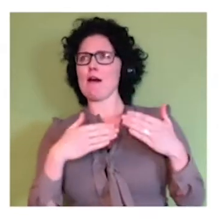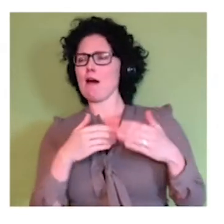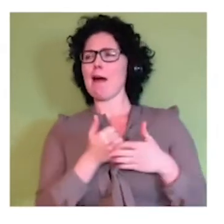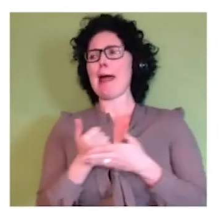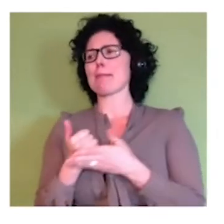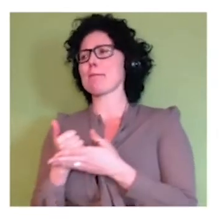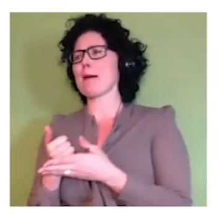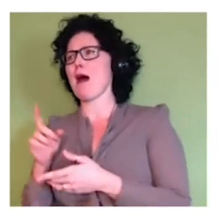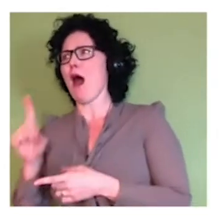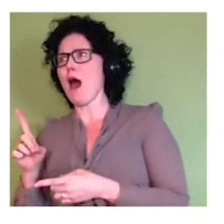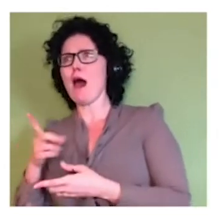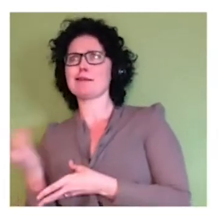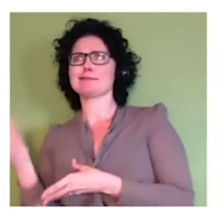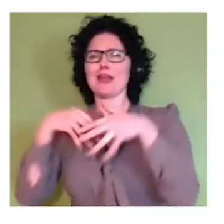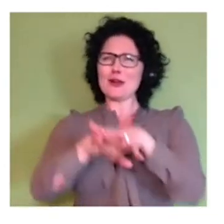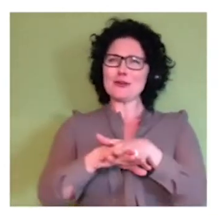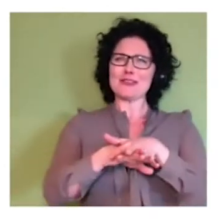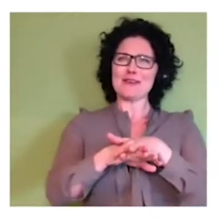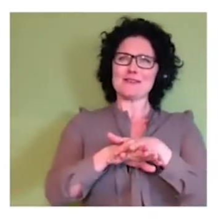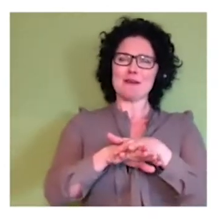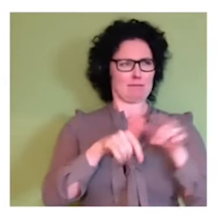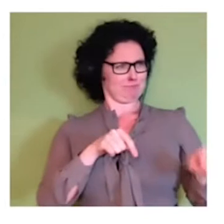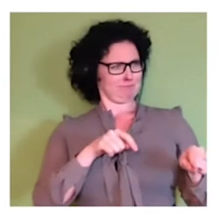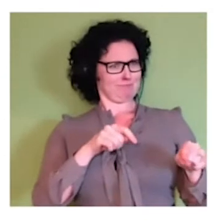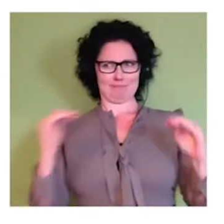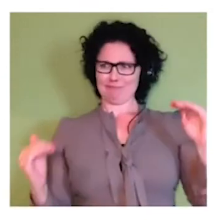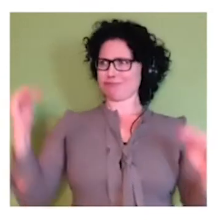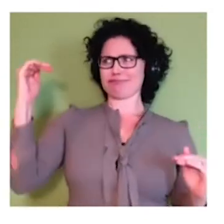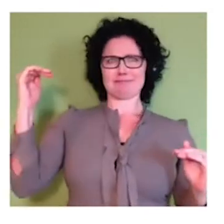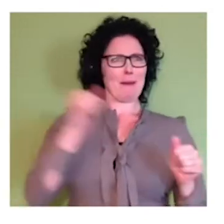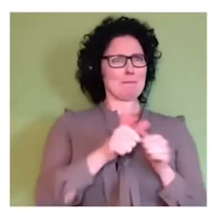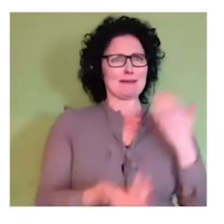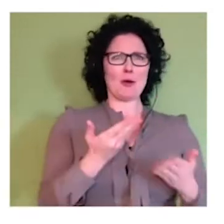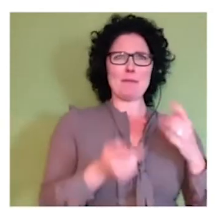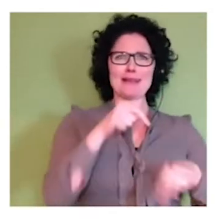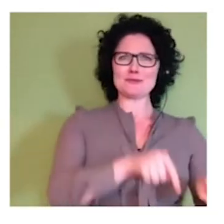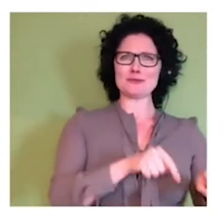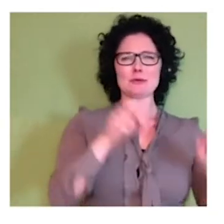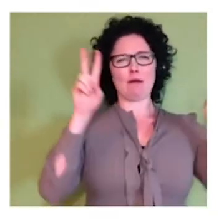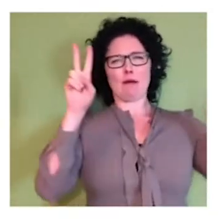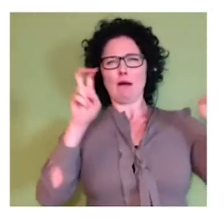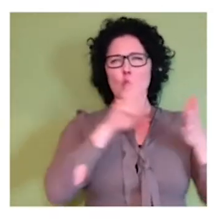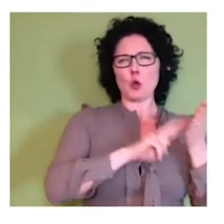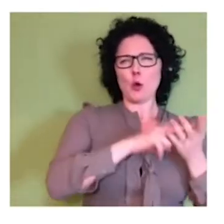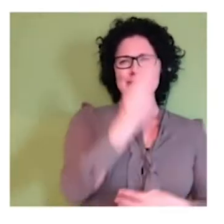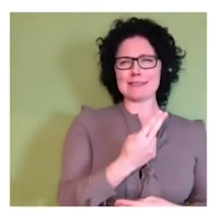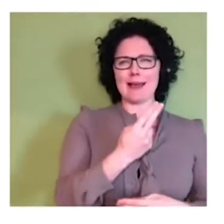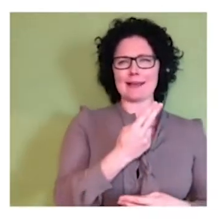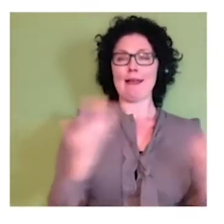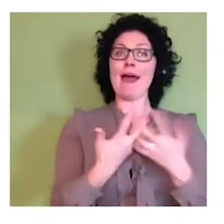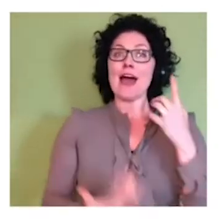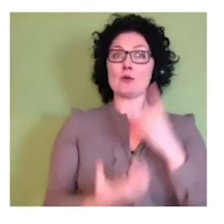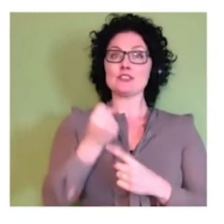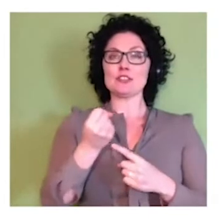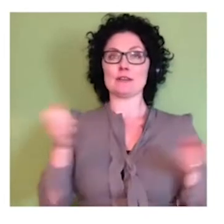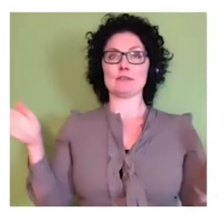inclusive, but are also often better than when we design for the norm. For this to work, we need to close the digital divide and get what